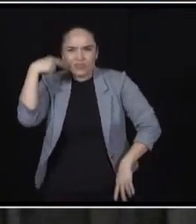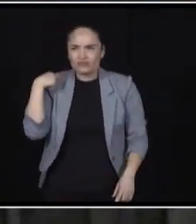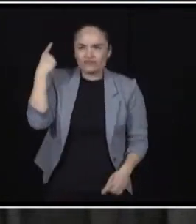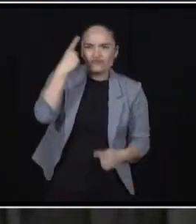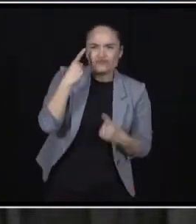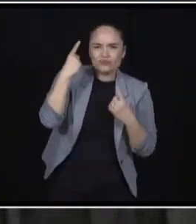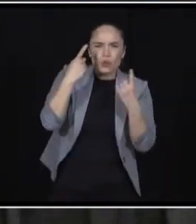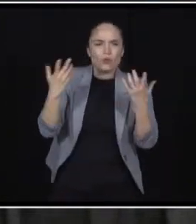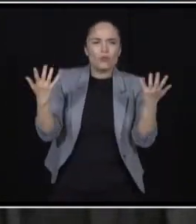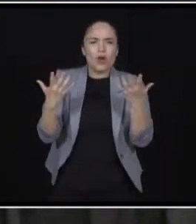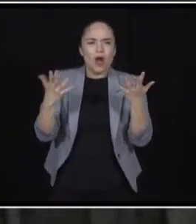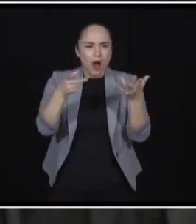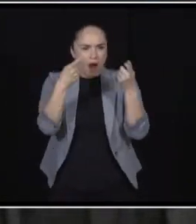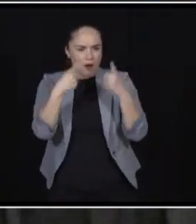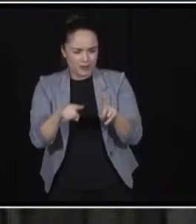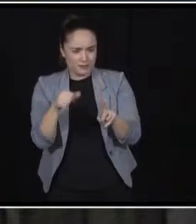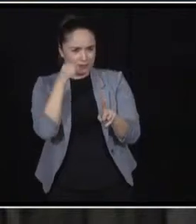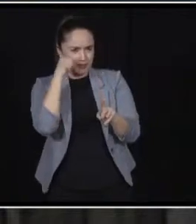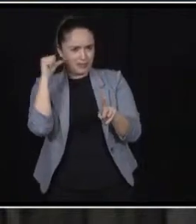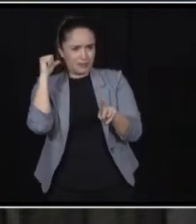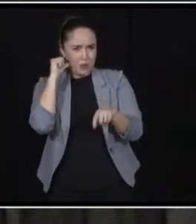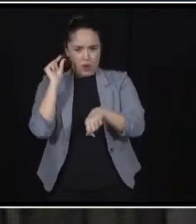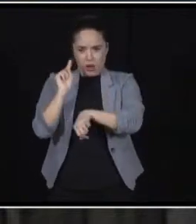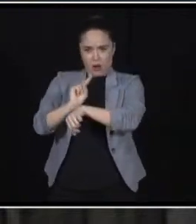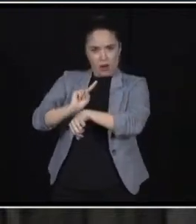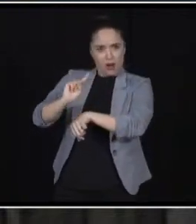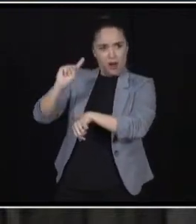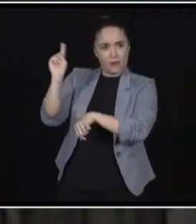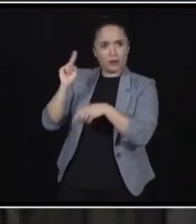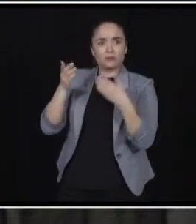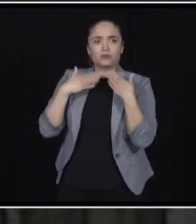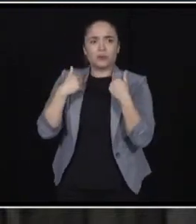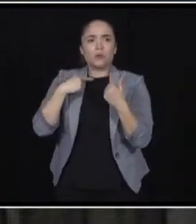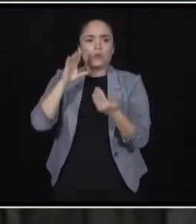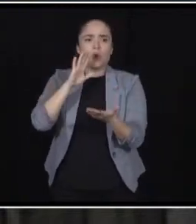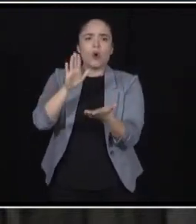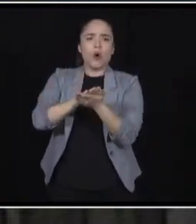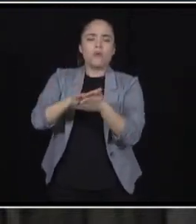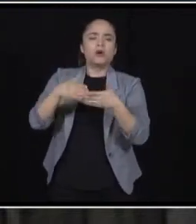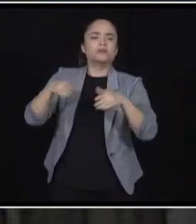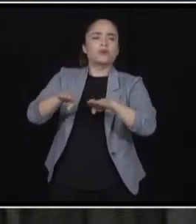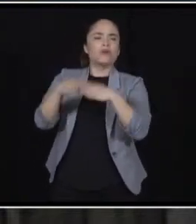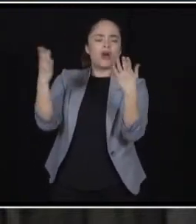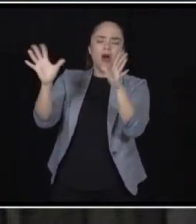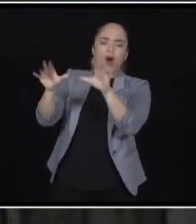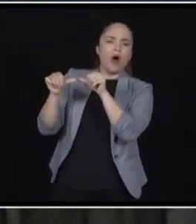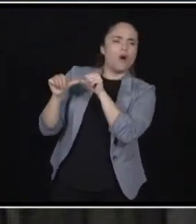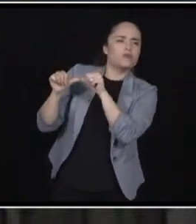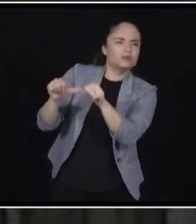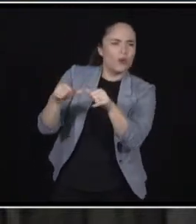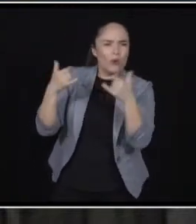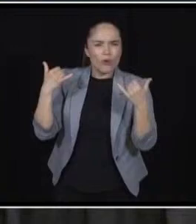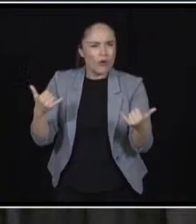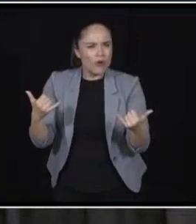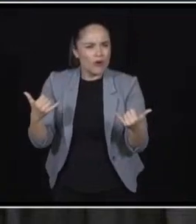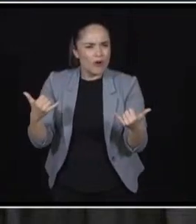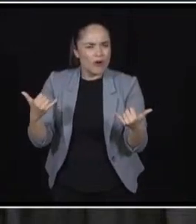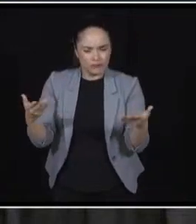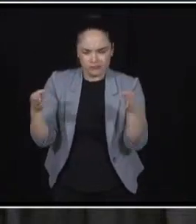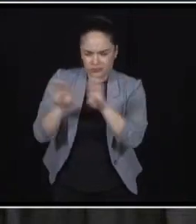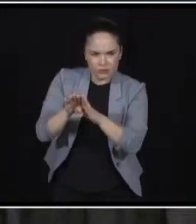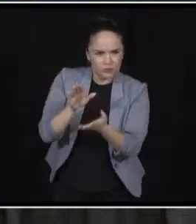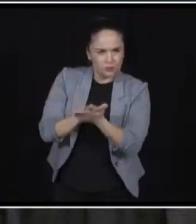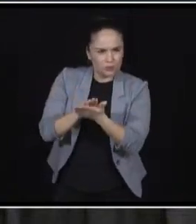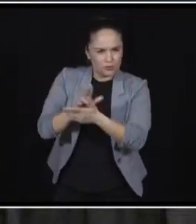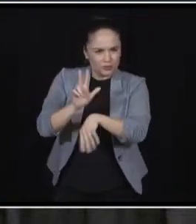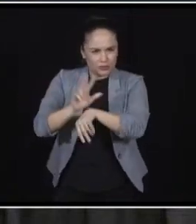changed between yesterday at 1 p.m. when the Minister said schools would remain open after the April break, and today here we are sitting at 3:13